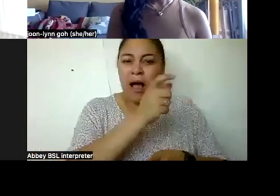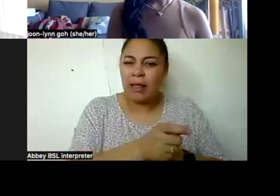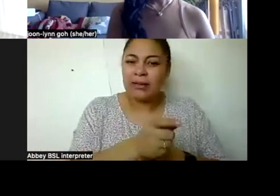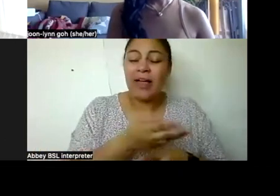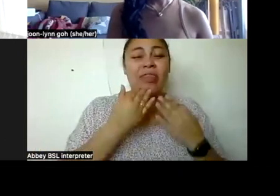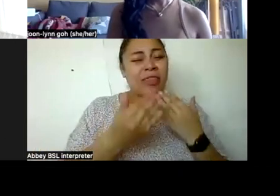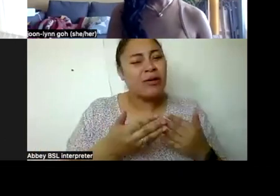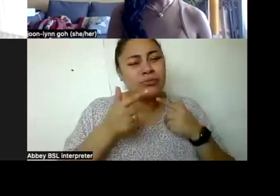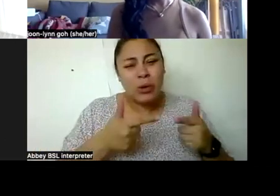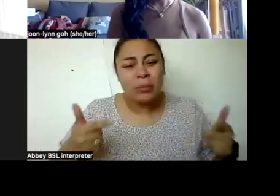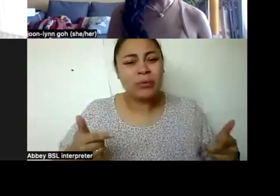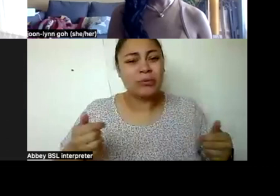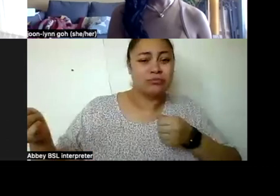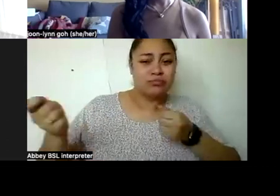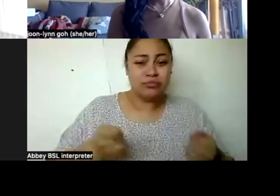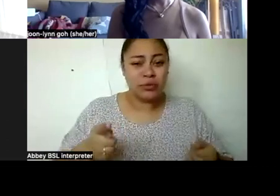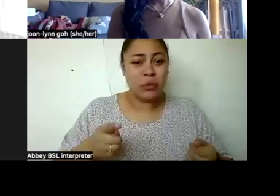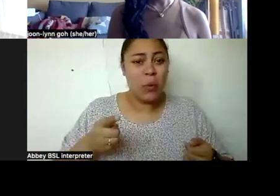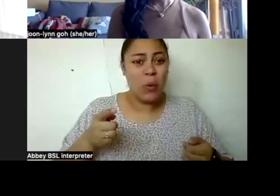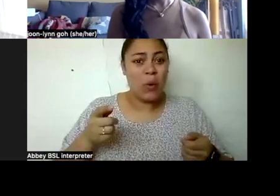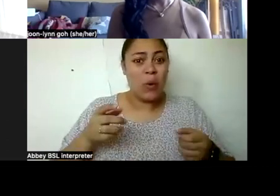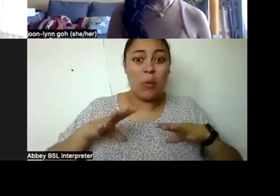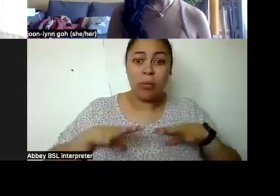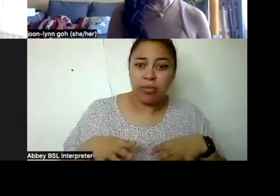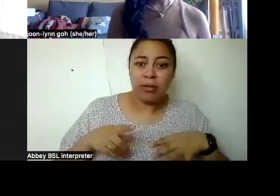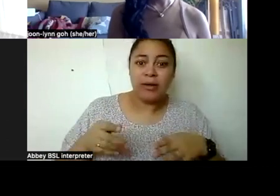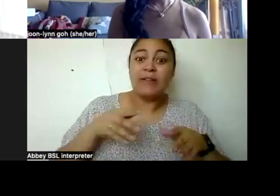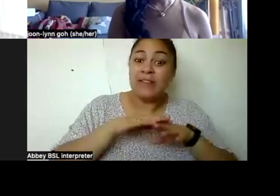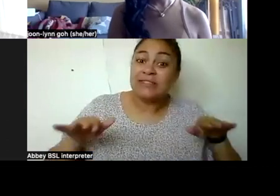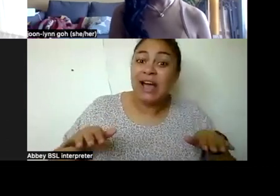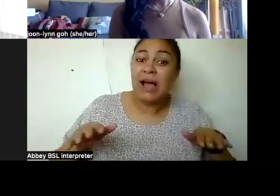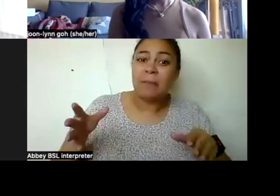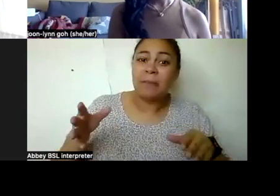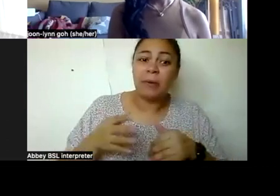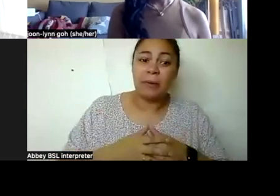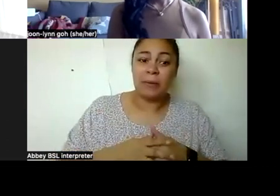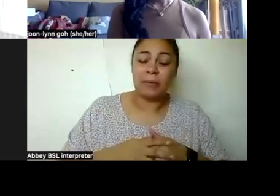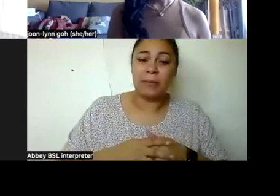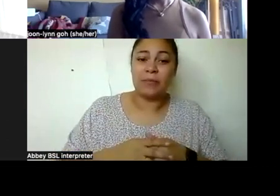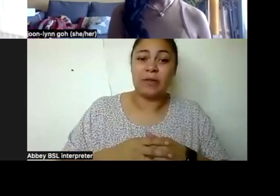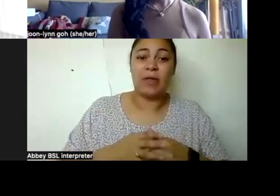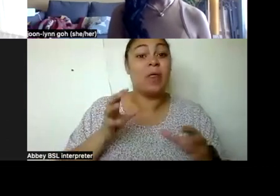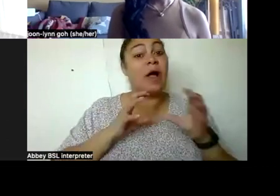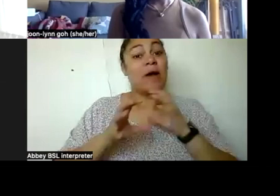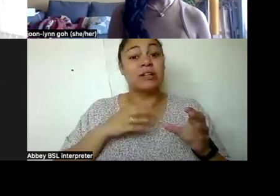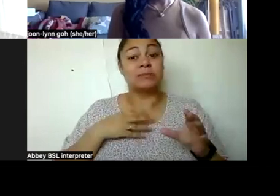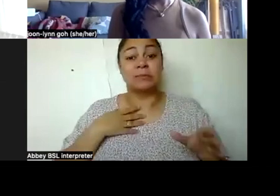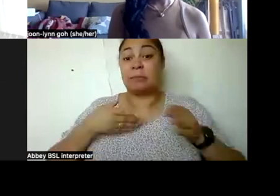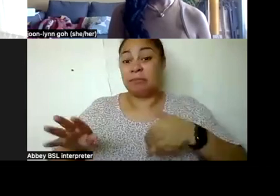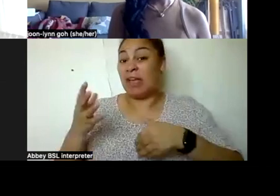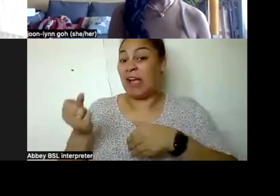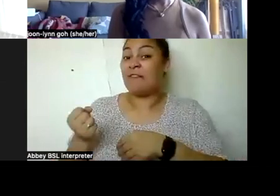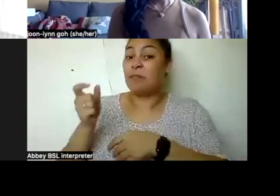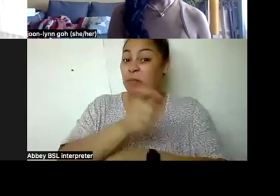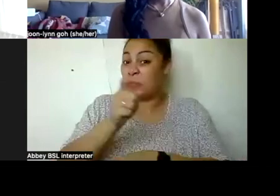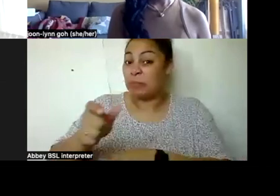for just bringing your witness to the table. And actually, from the conversations I've had with people who've attended this symposium,